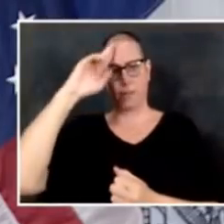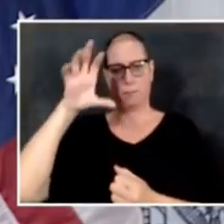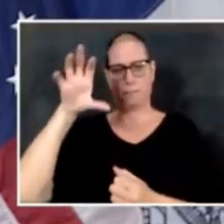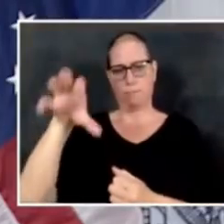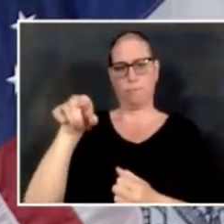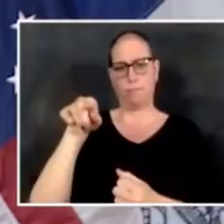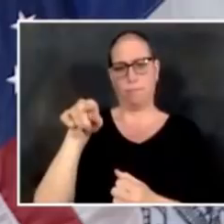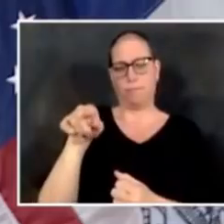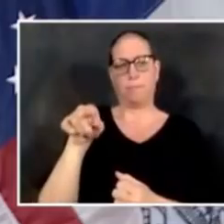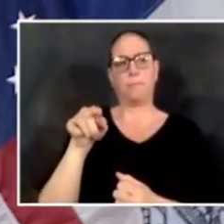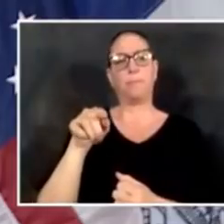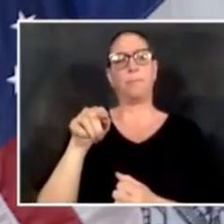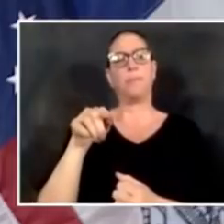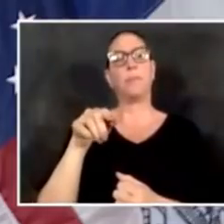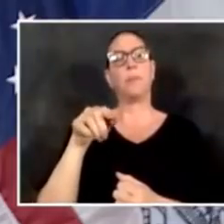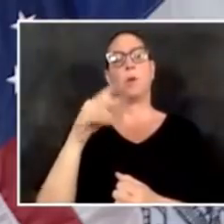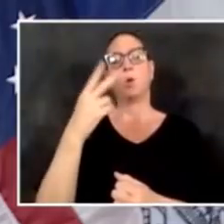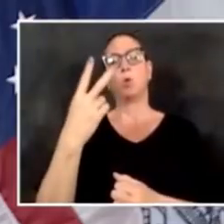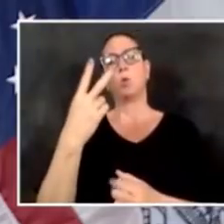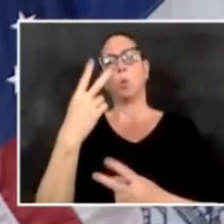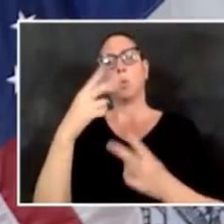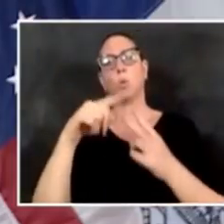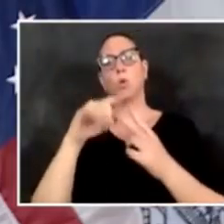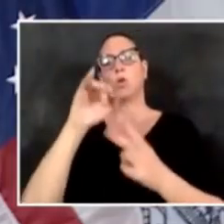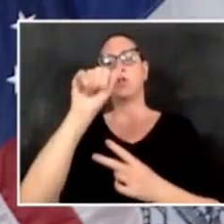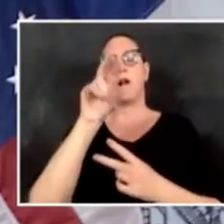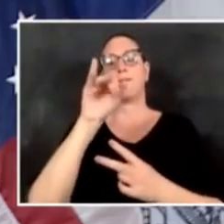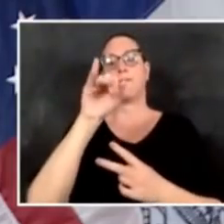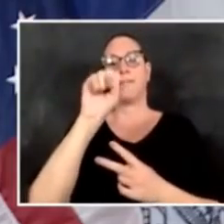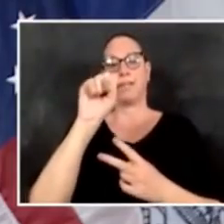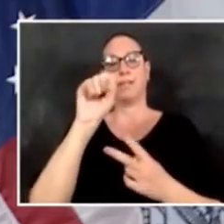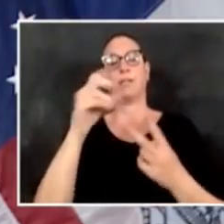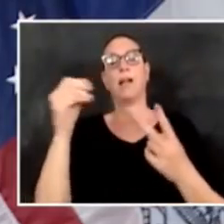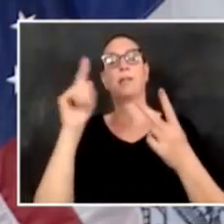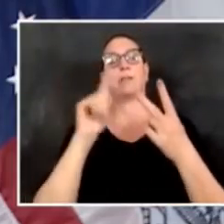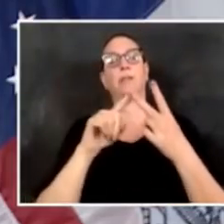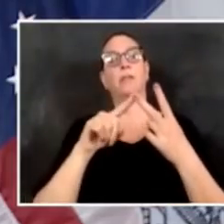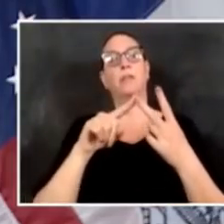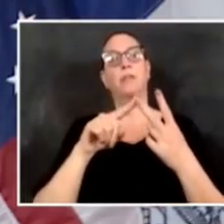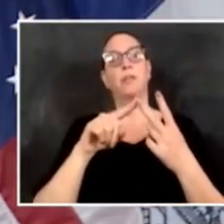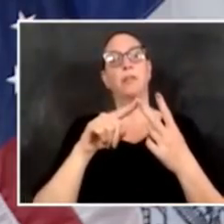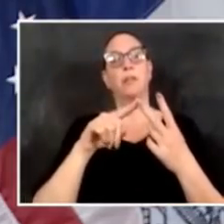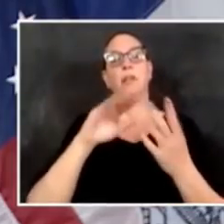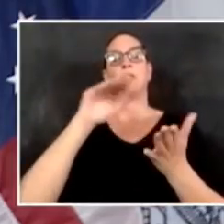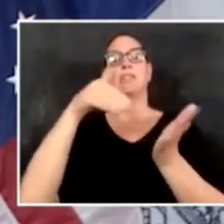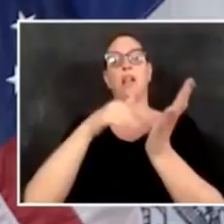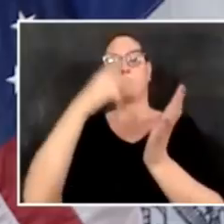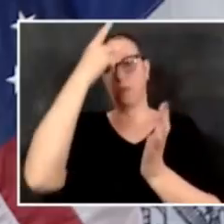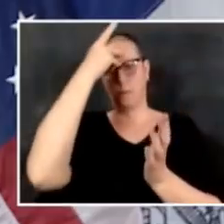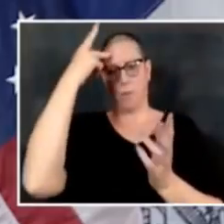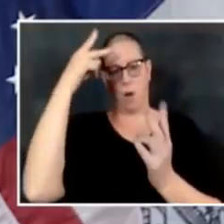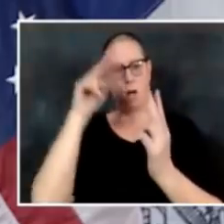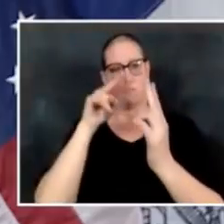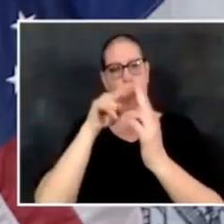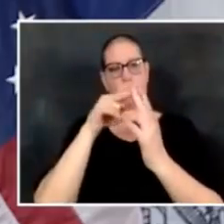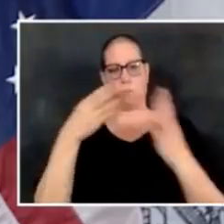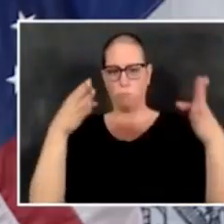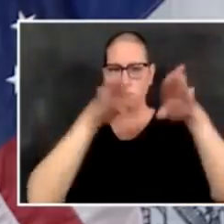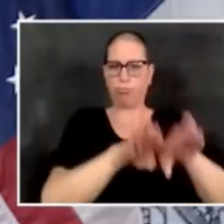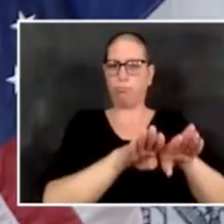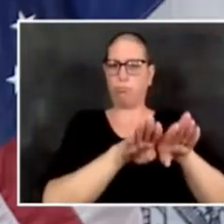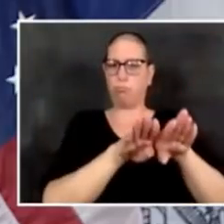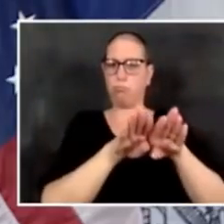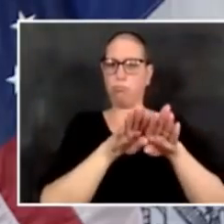Park, what is the status of the Billie Jean King Center? When do you plan on closing that down? And could you not